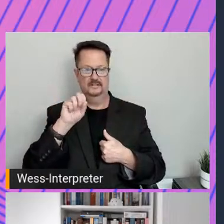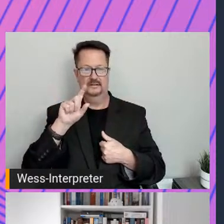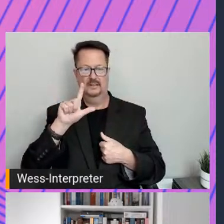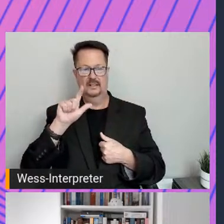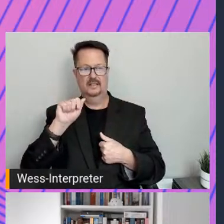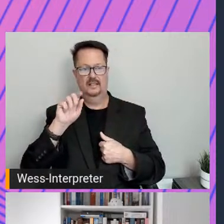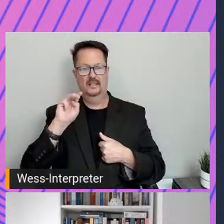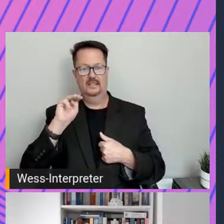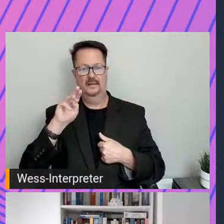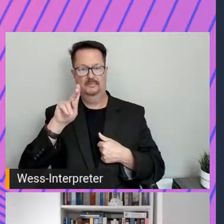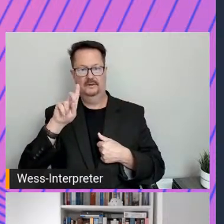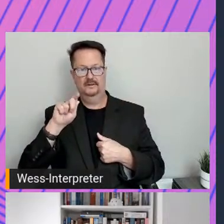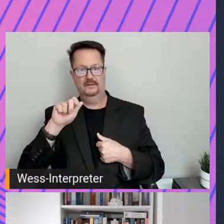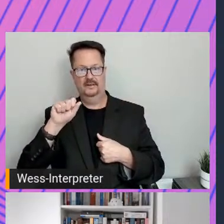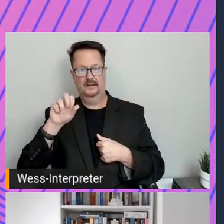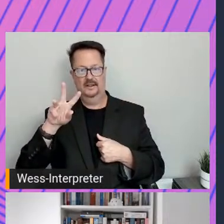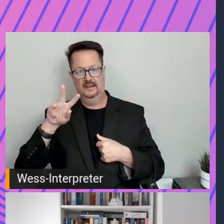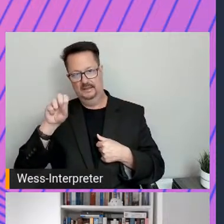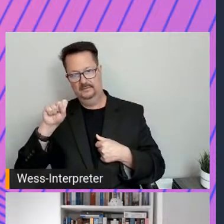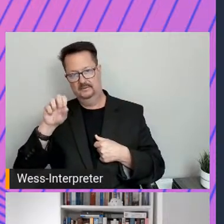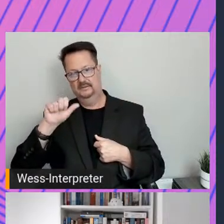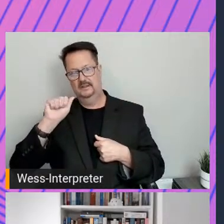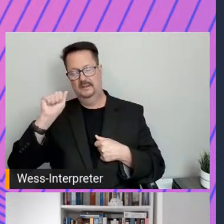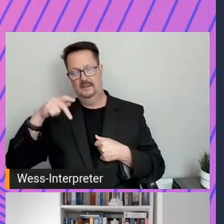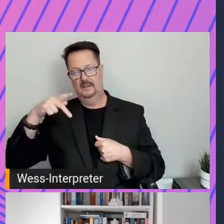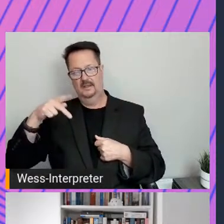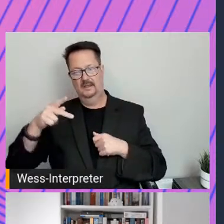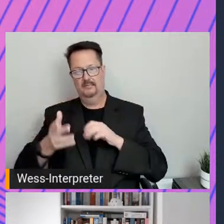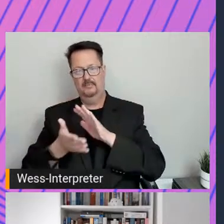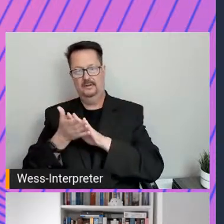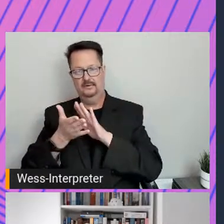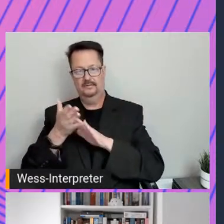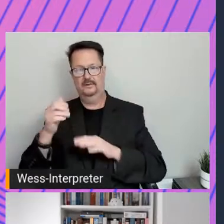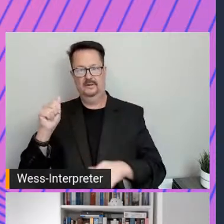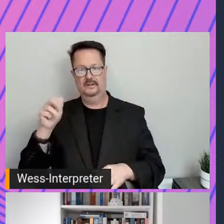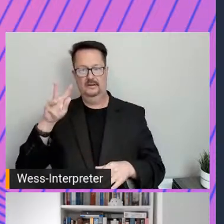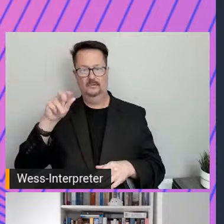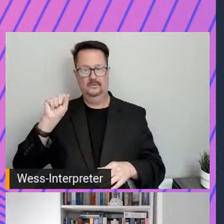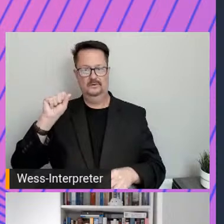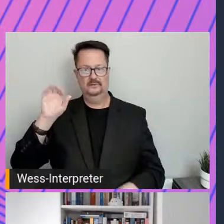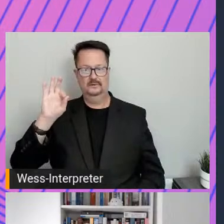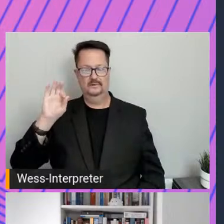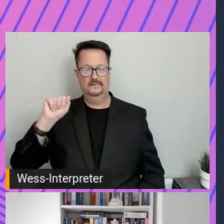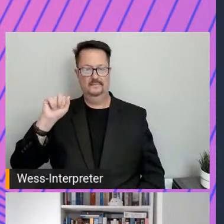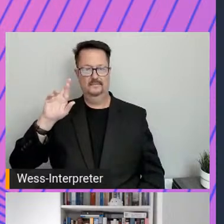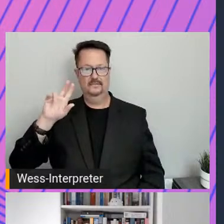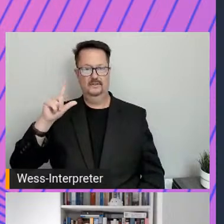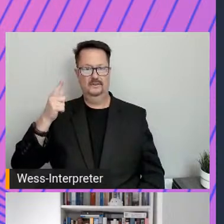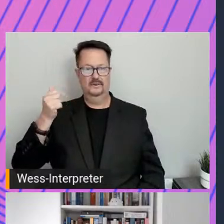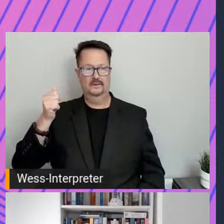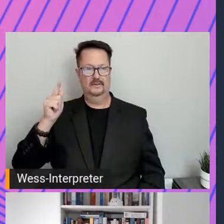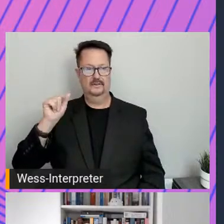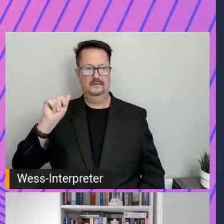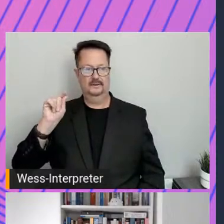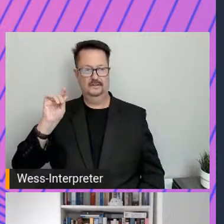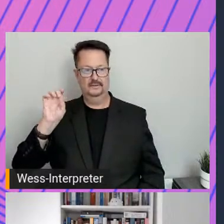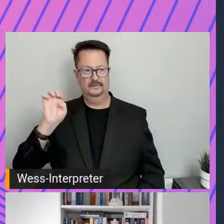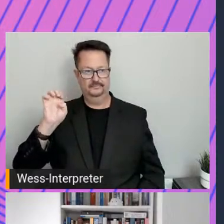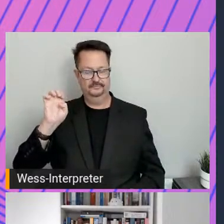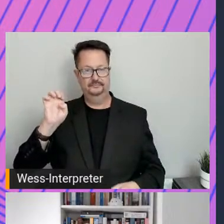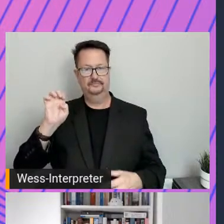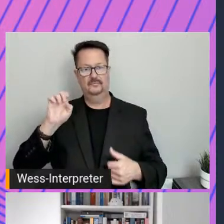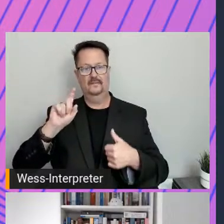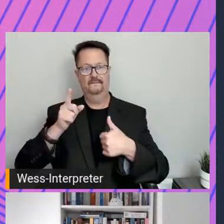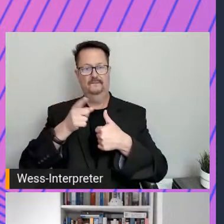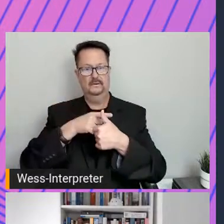App Runner, and AWS Fargate. So let's start out with AWS Lambda. And what I want everyone